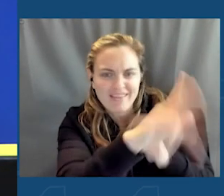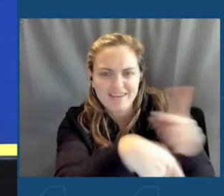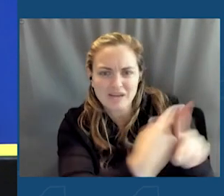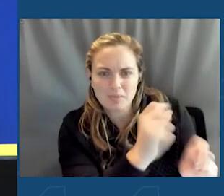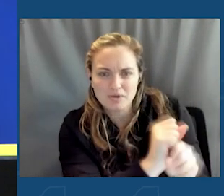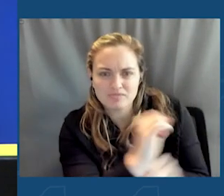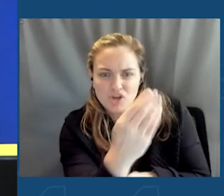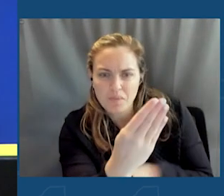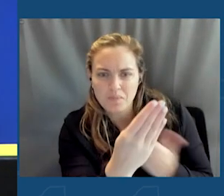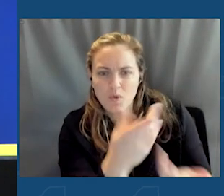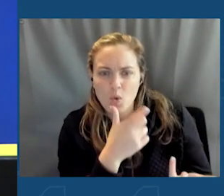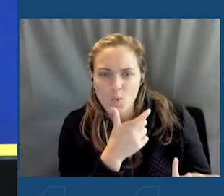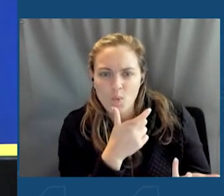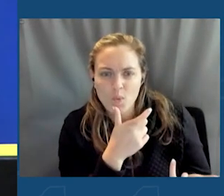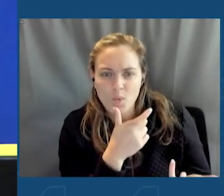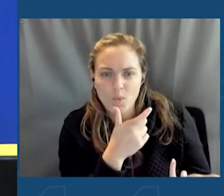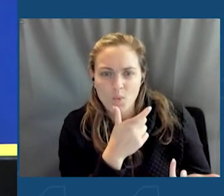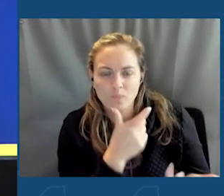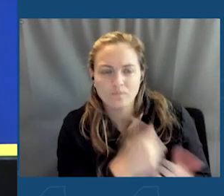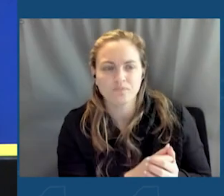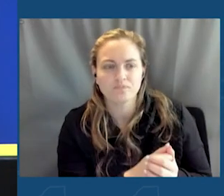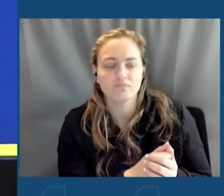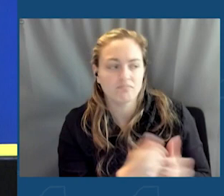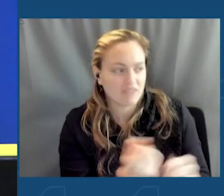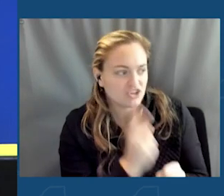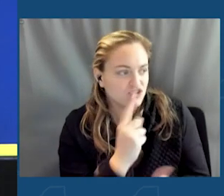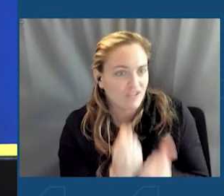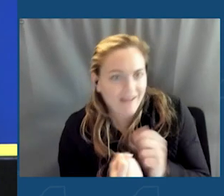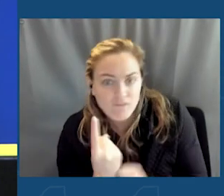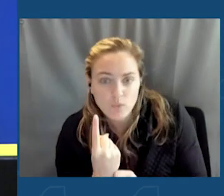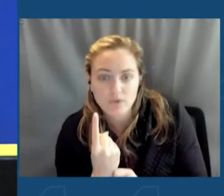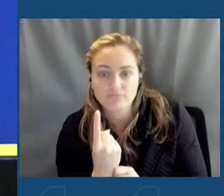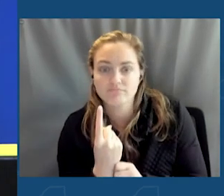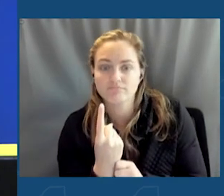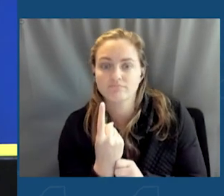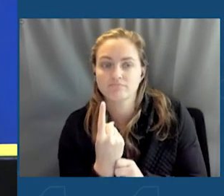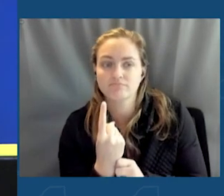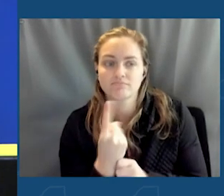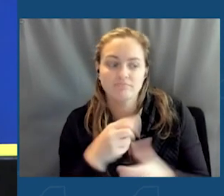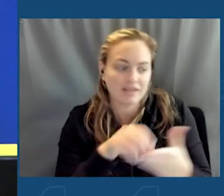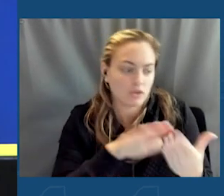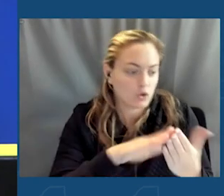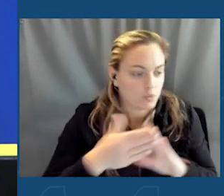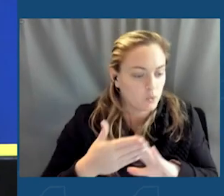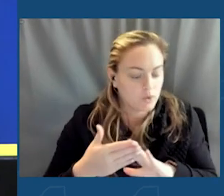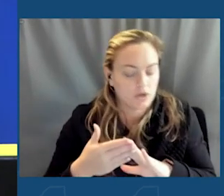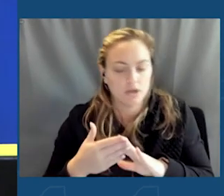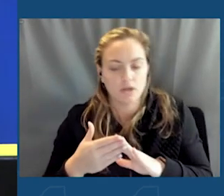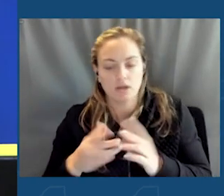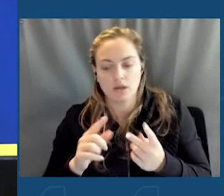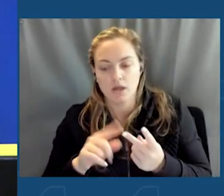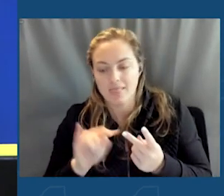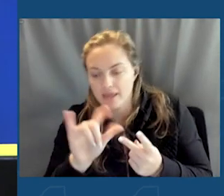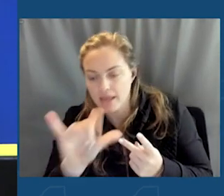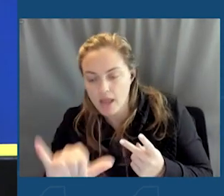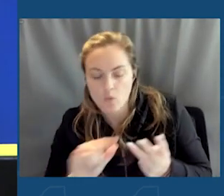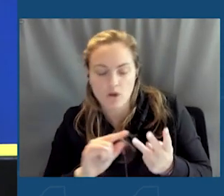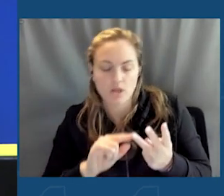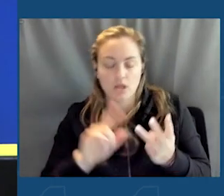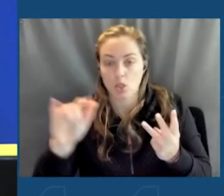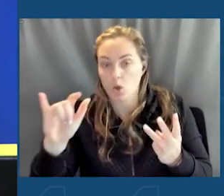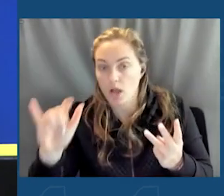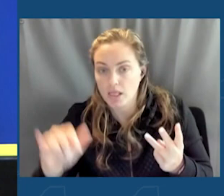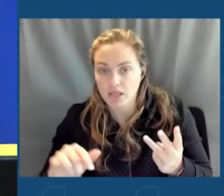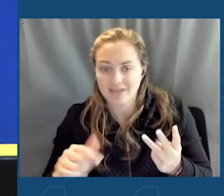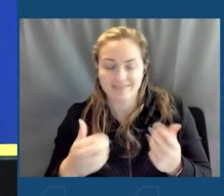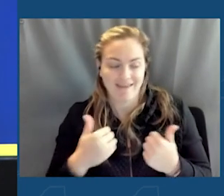making sure that everyone in our community, in our county, across Long Island,